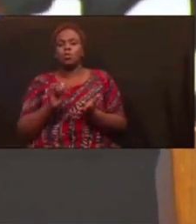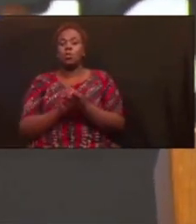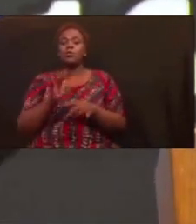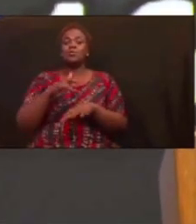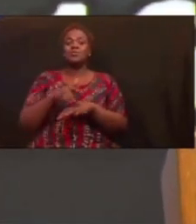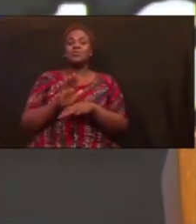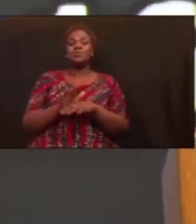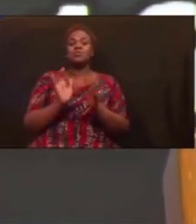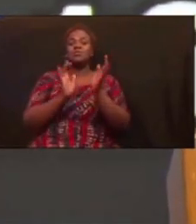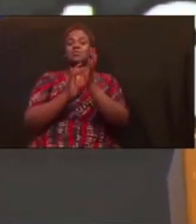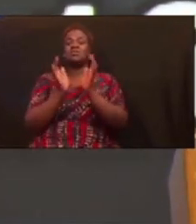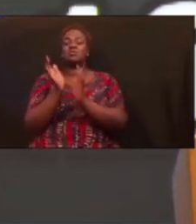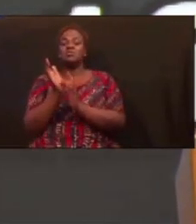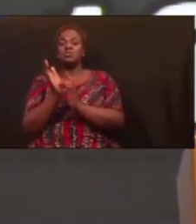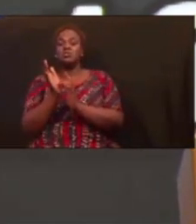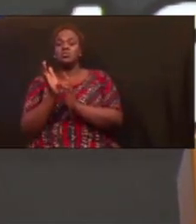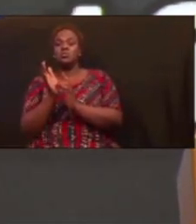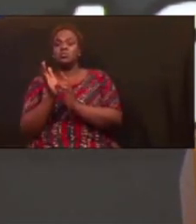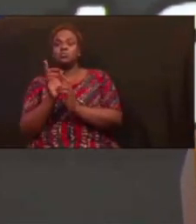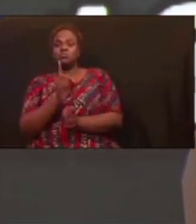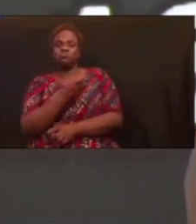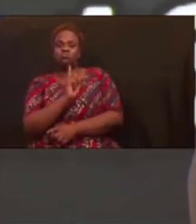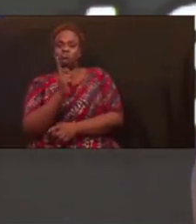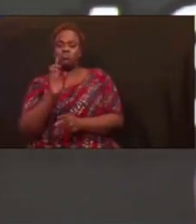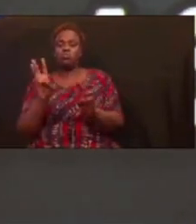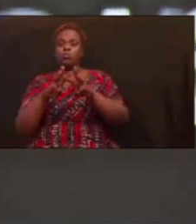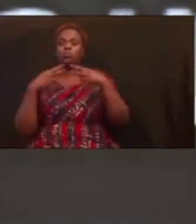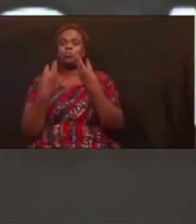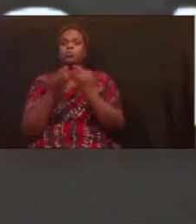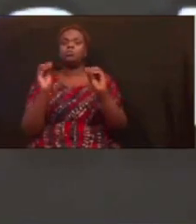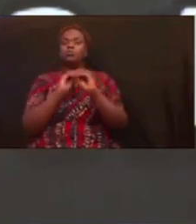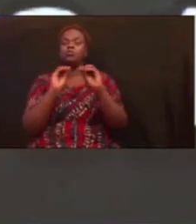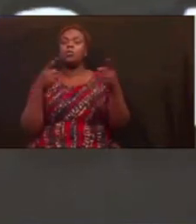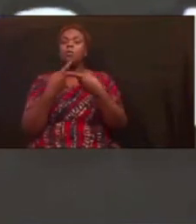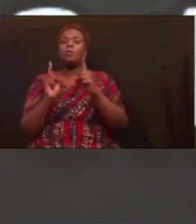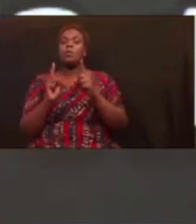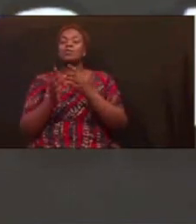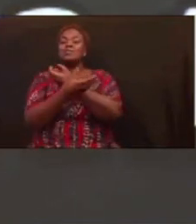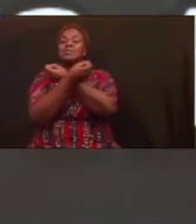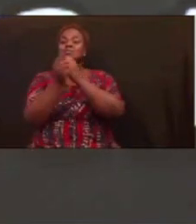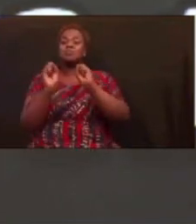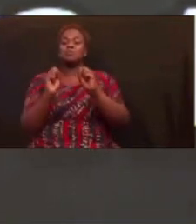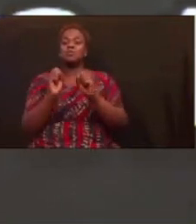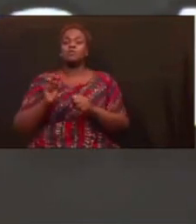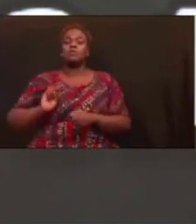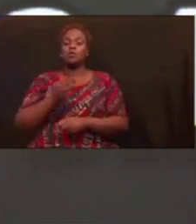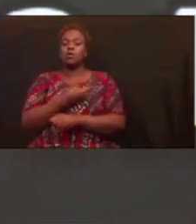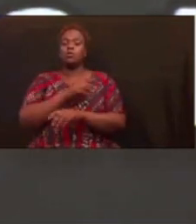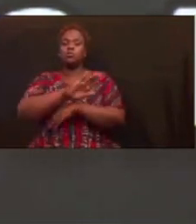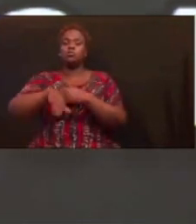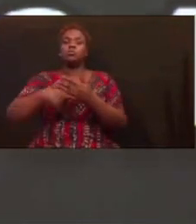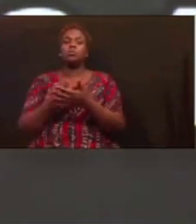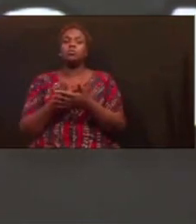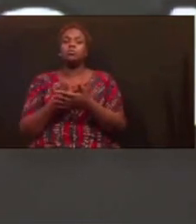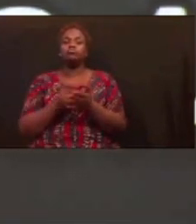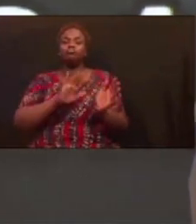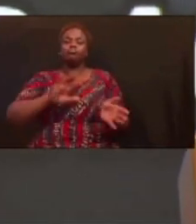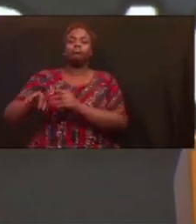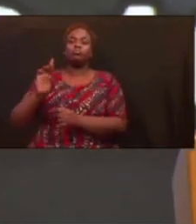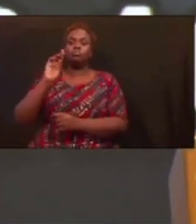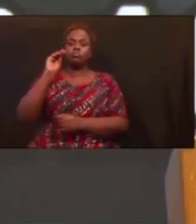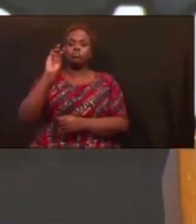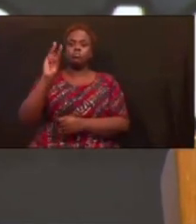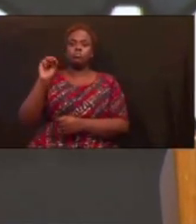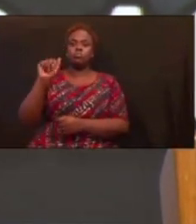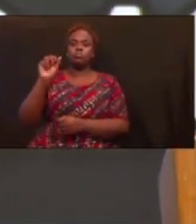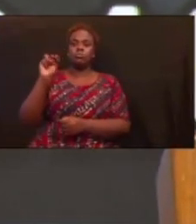Son to the world to condemn the world, but that the world through him might be saved. Are we together? Romans chapter 10,